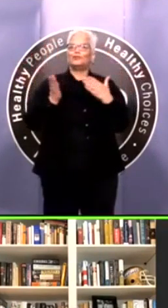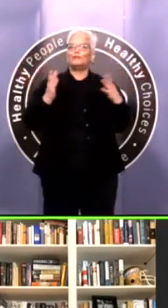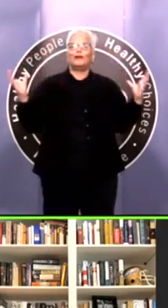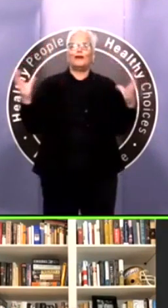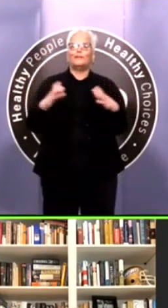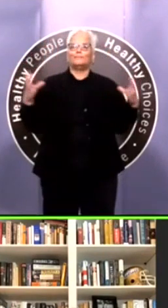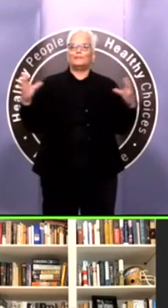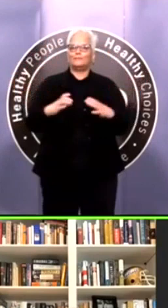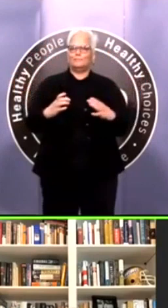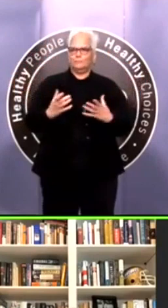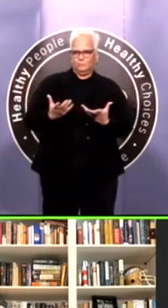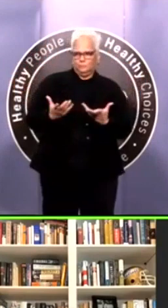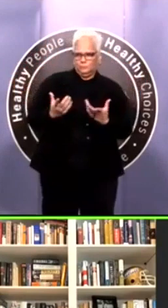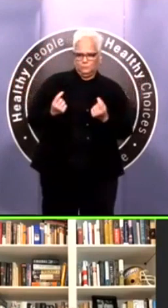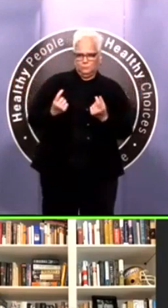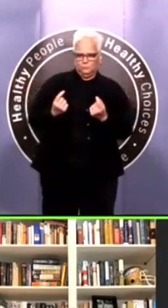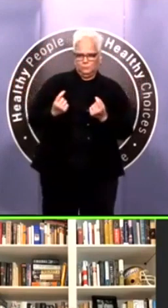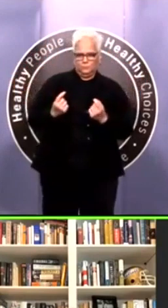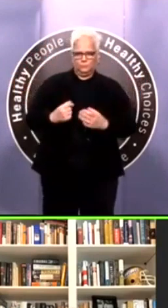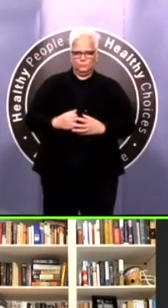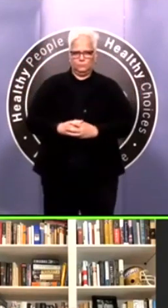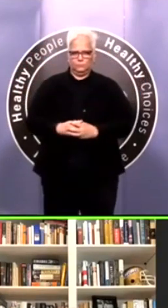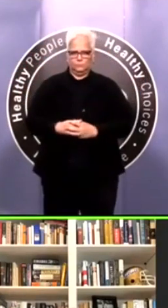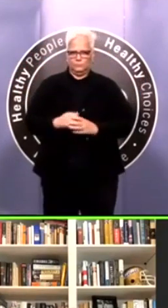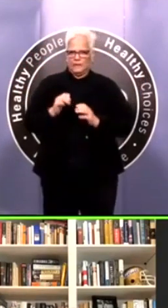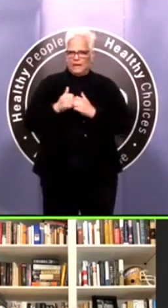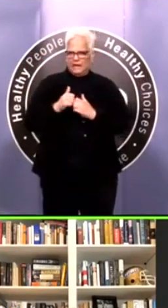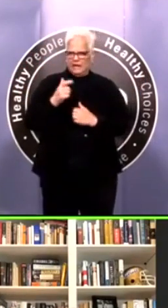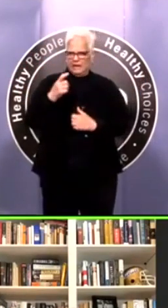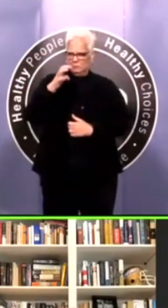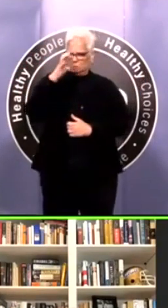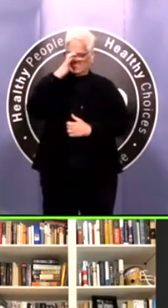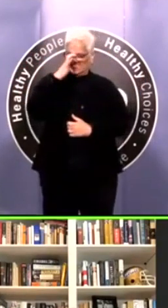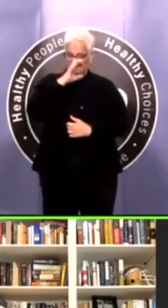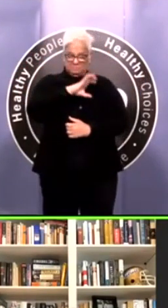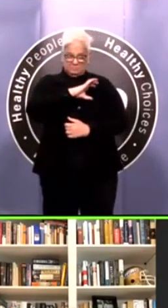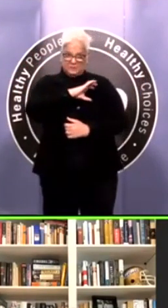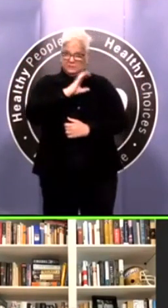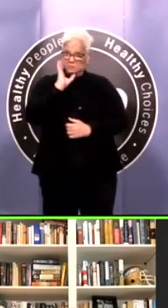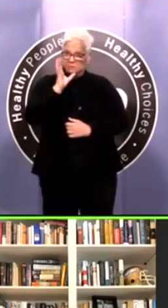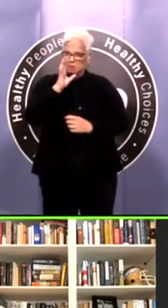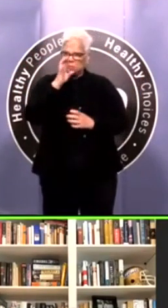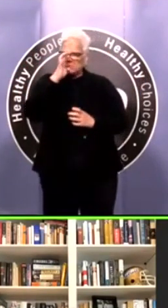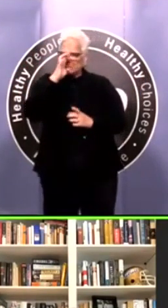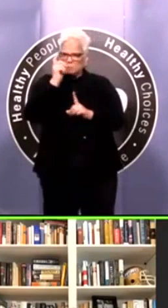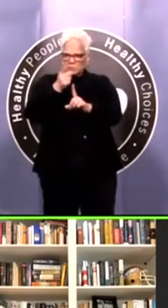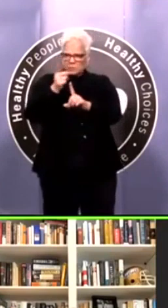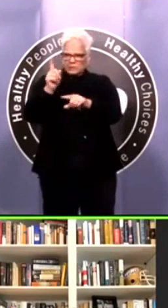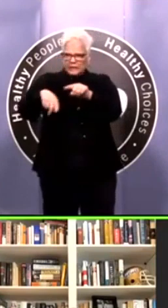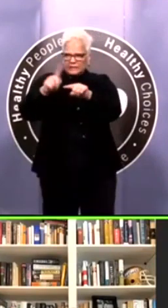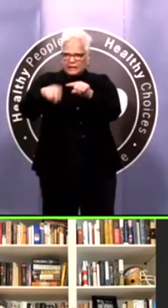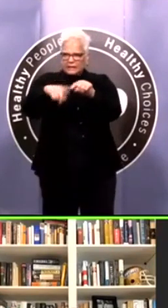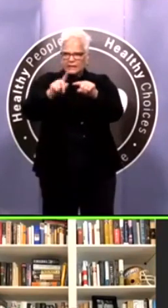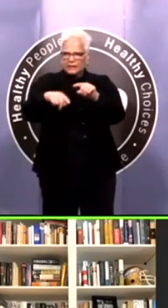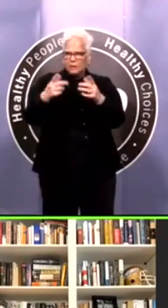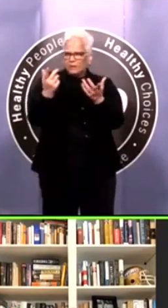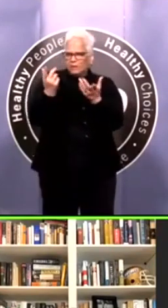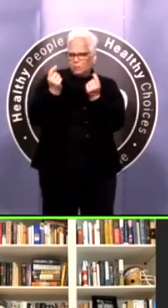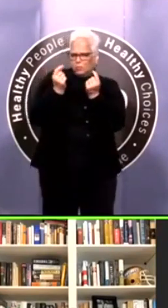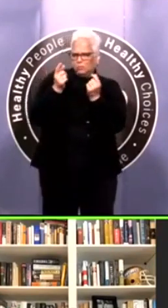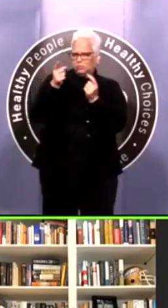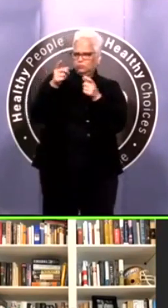Well, that's a terrible idea. I don't see how putting your